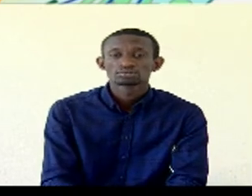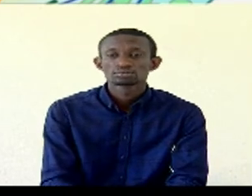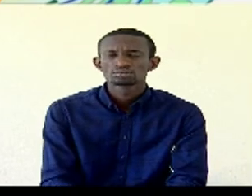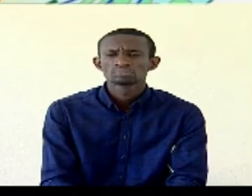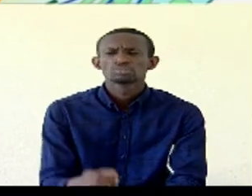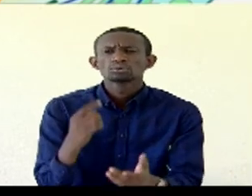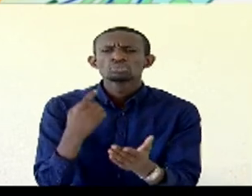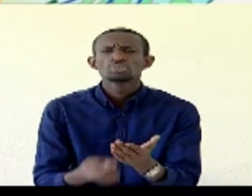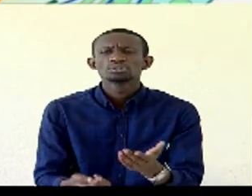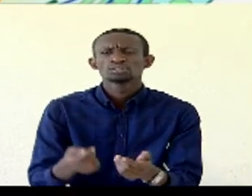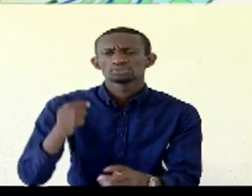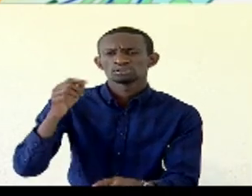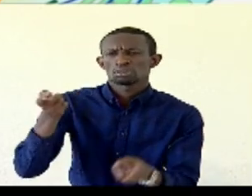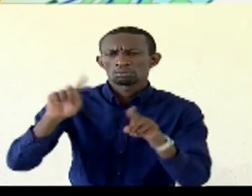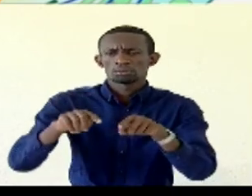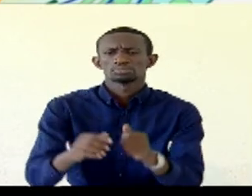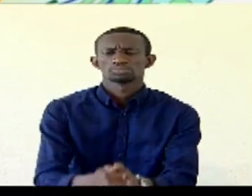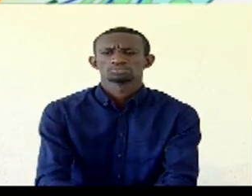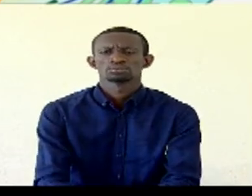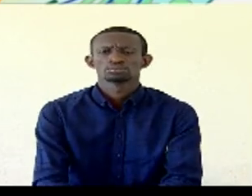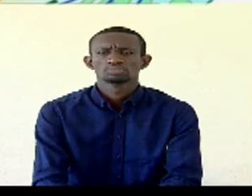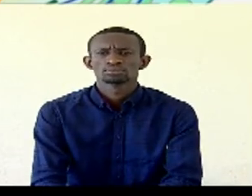What's resurfacing?